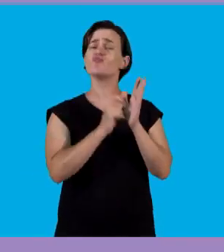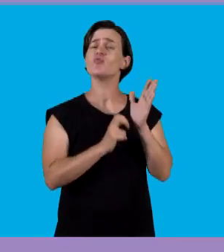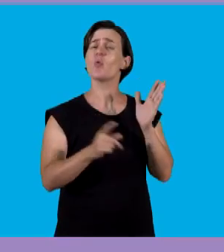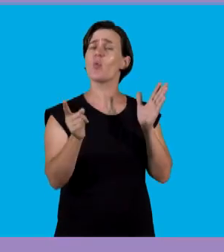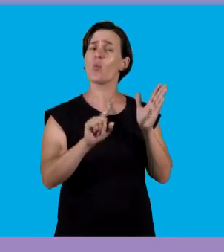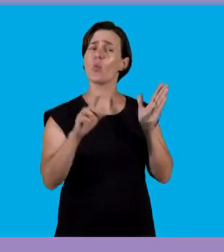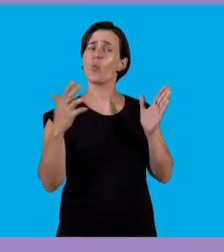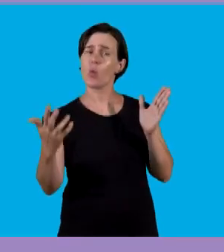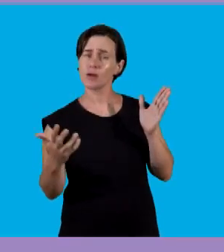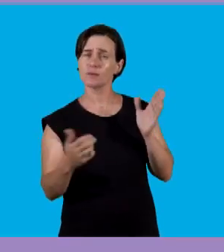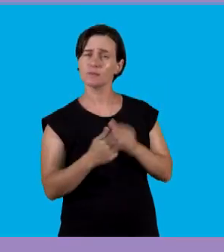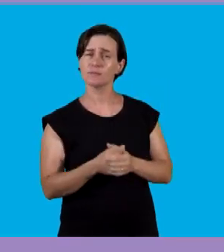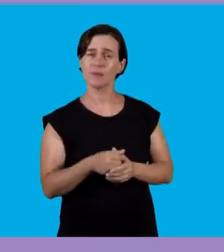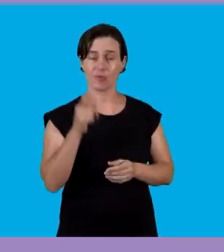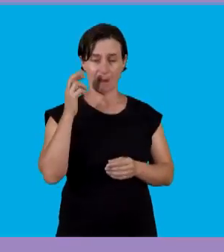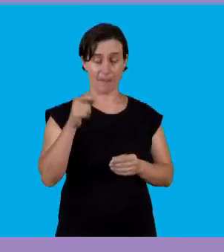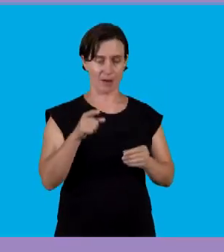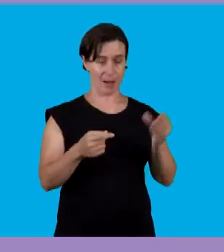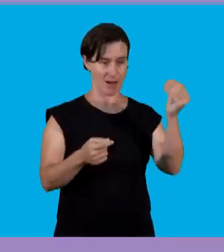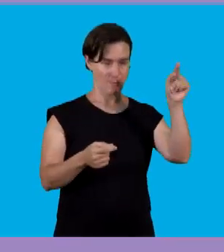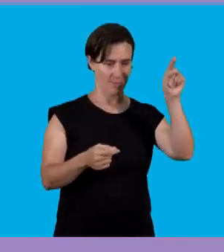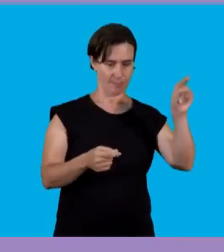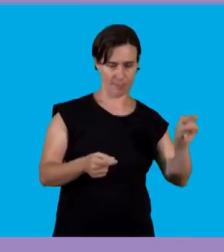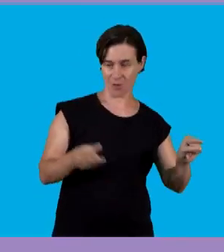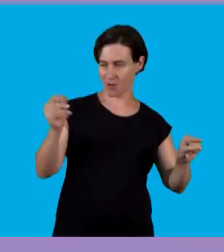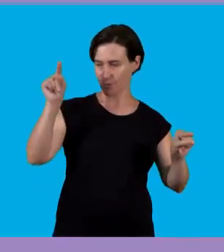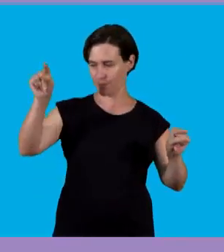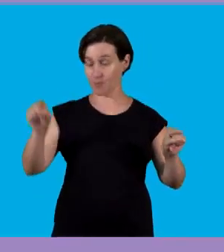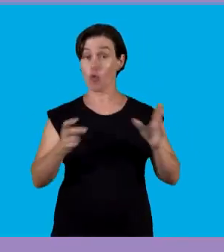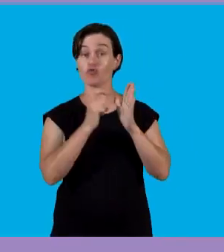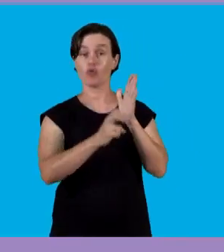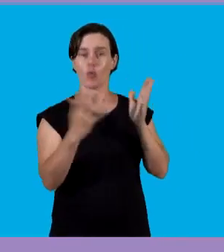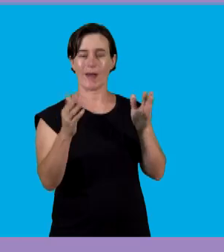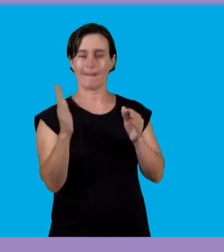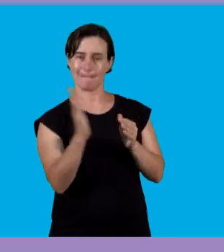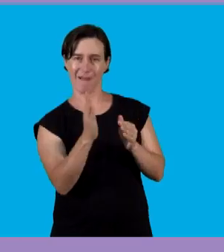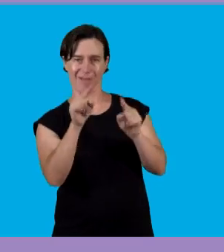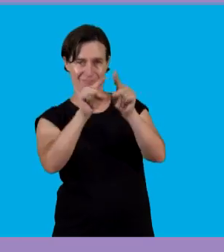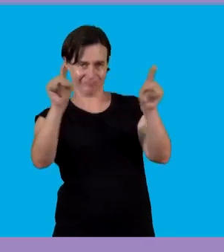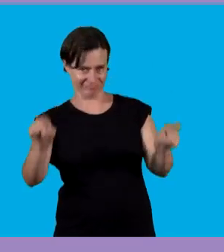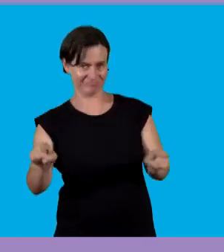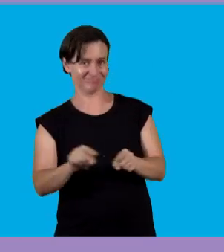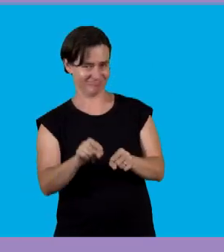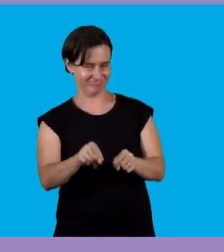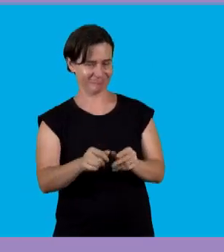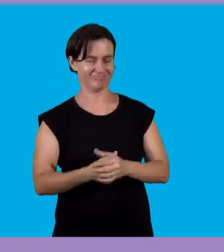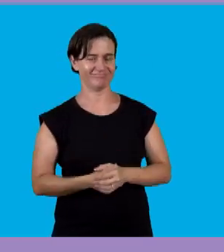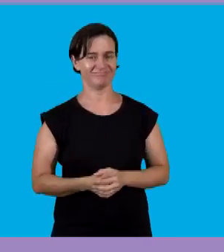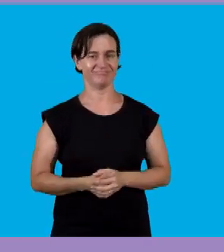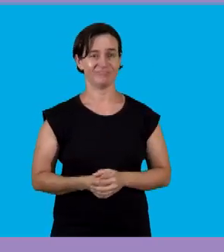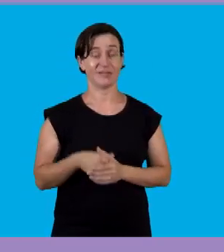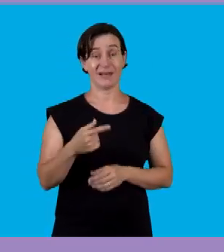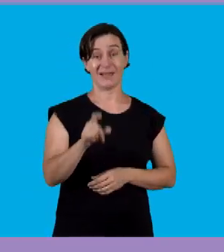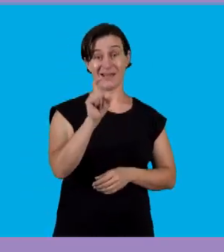one that comes in the middle. So we can see that we have our input